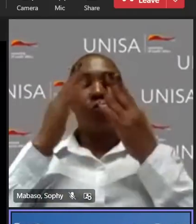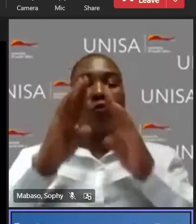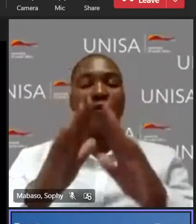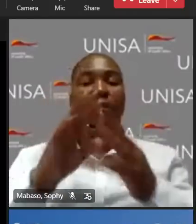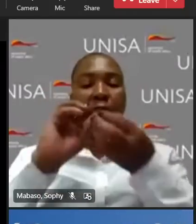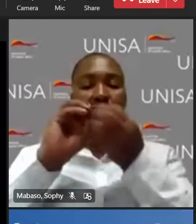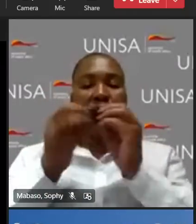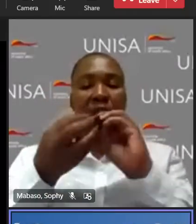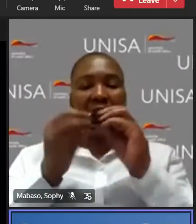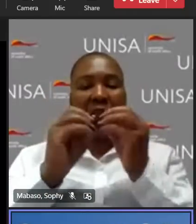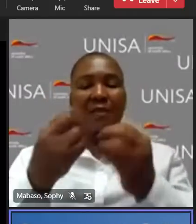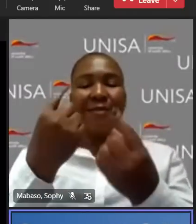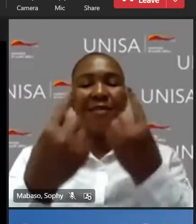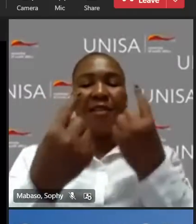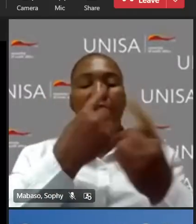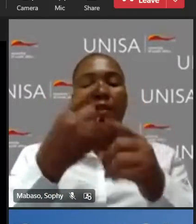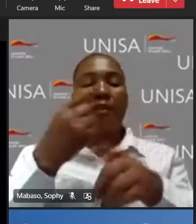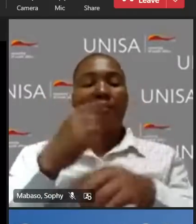profile. And